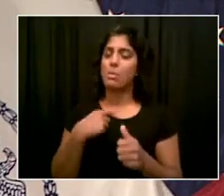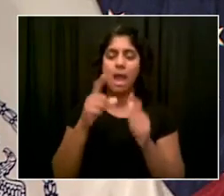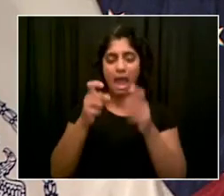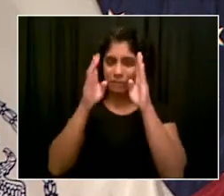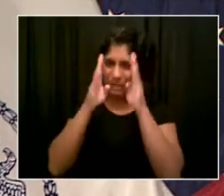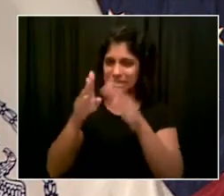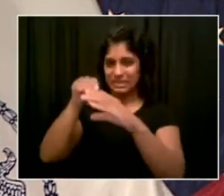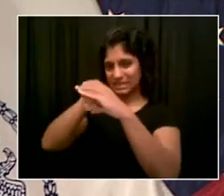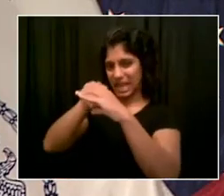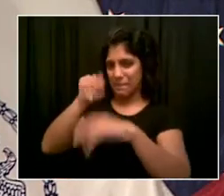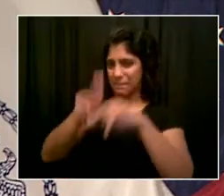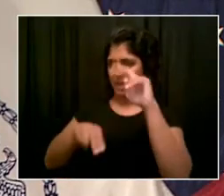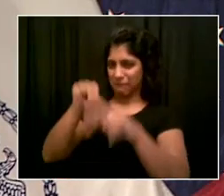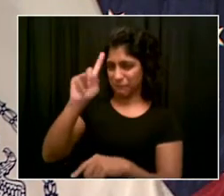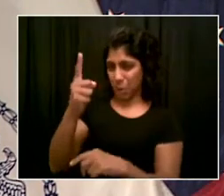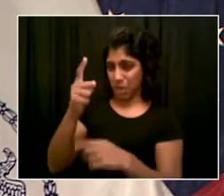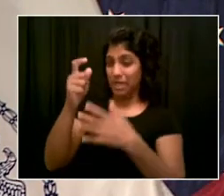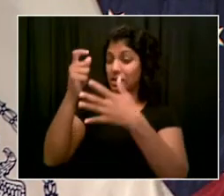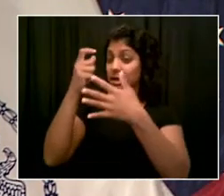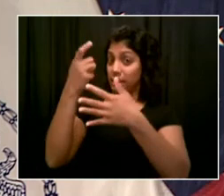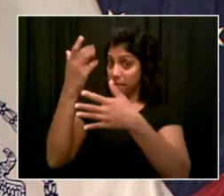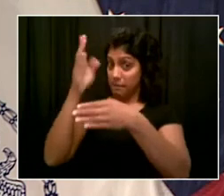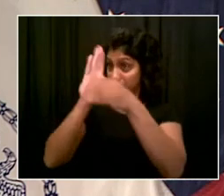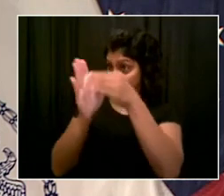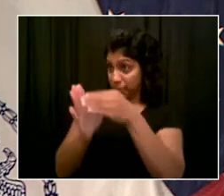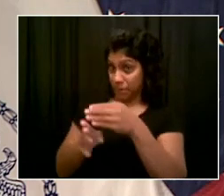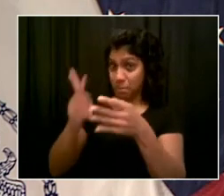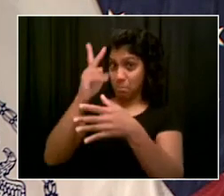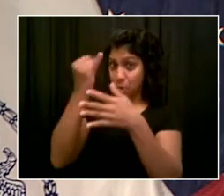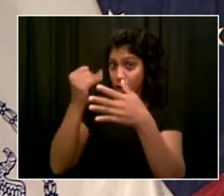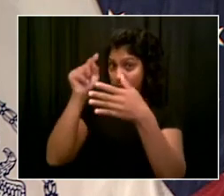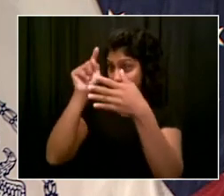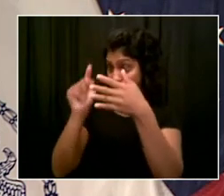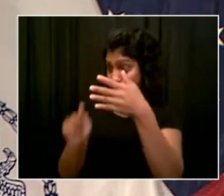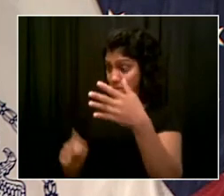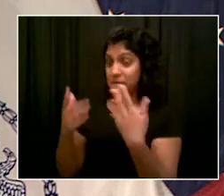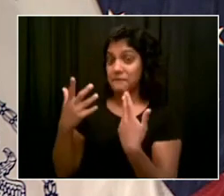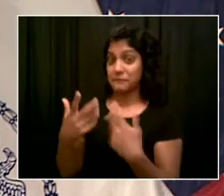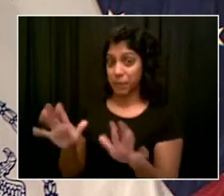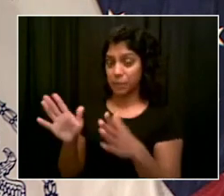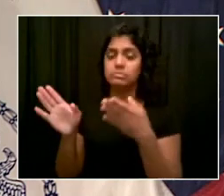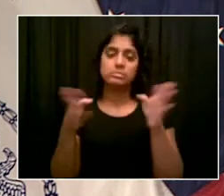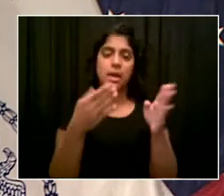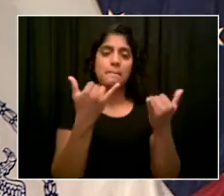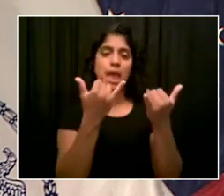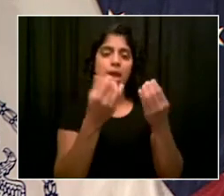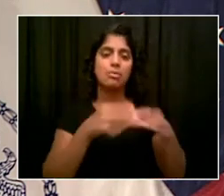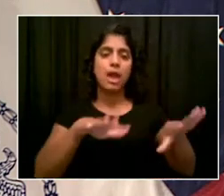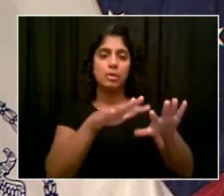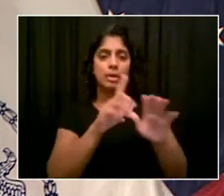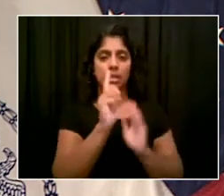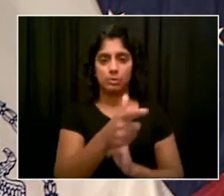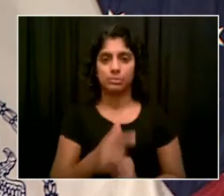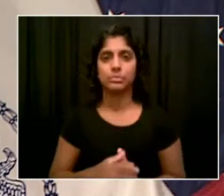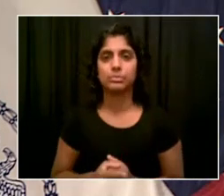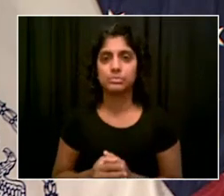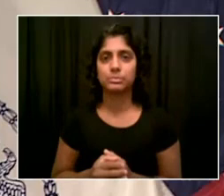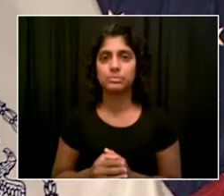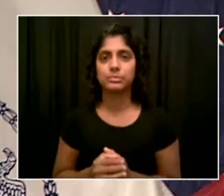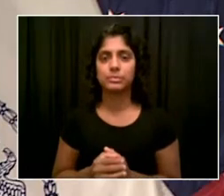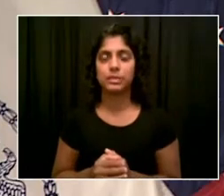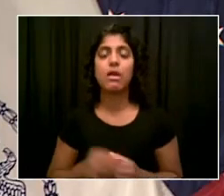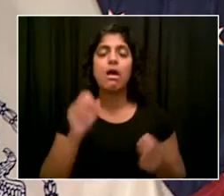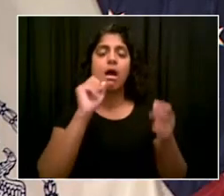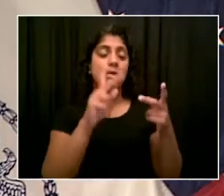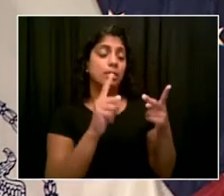Just following up on that, you talk about a plan. What would that plan look like? How soon would you put something out? And also, federal guidelines indicate